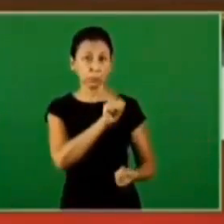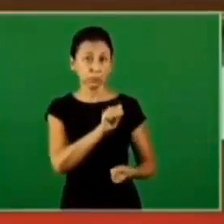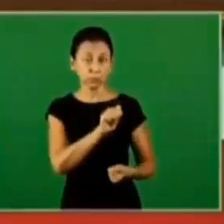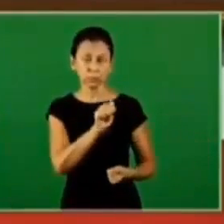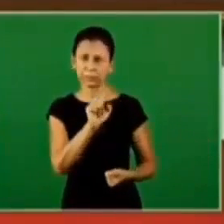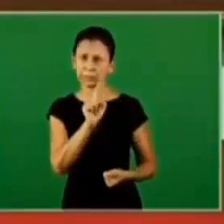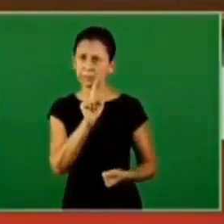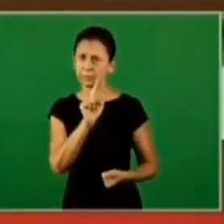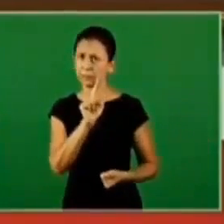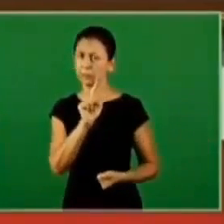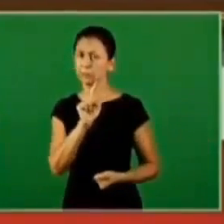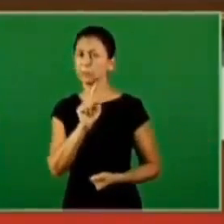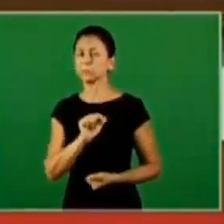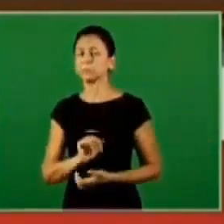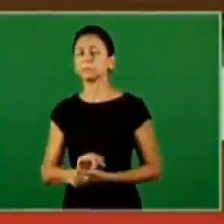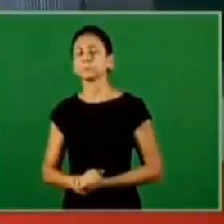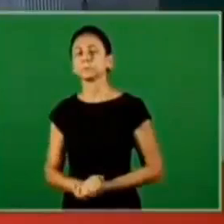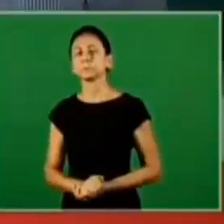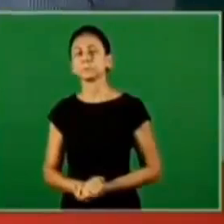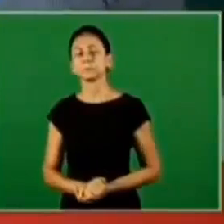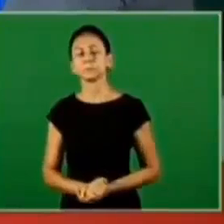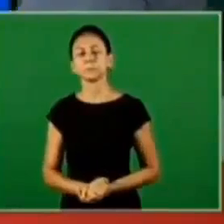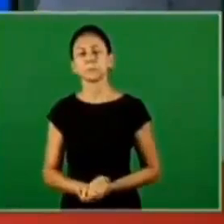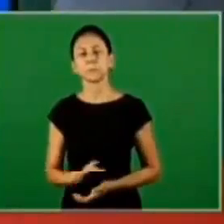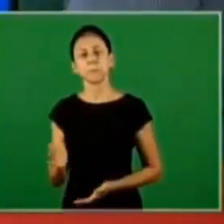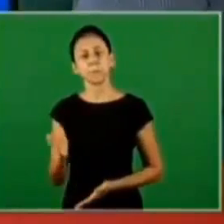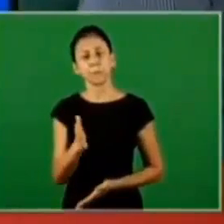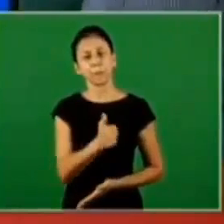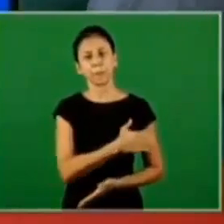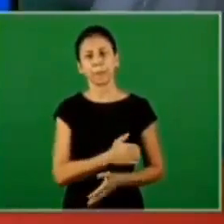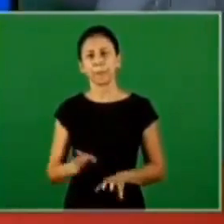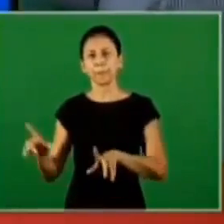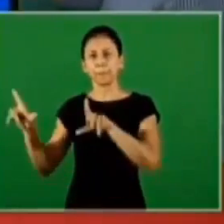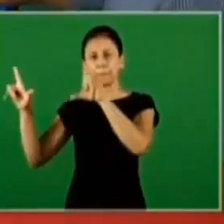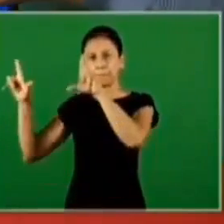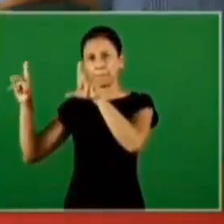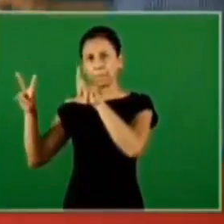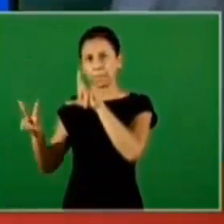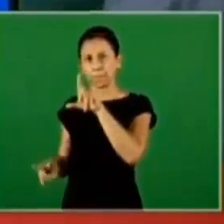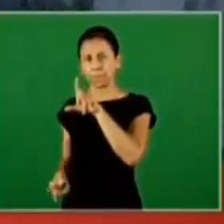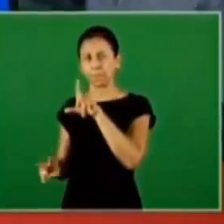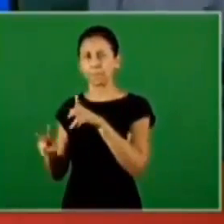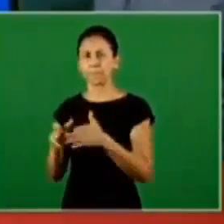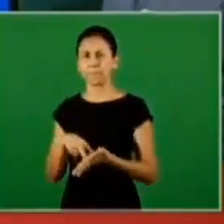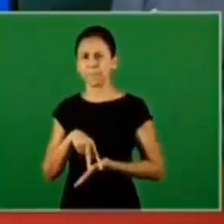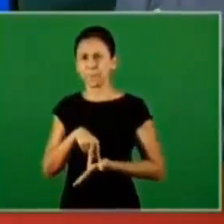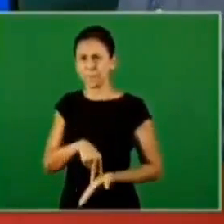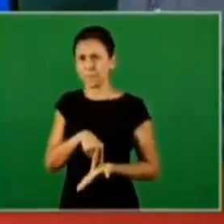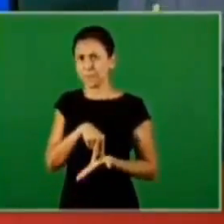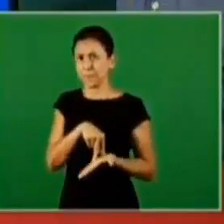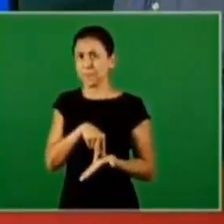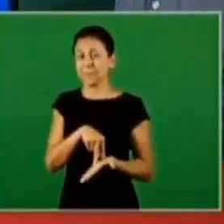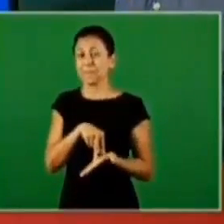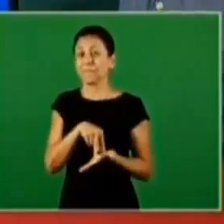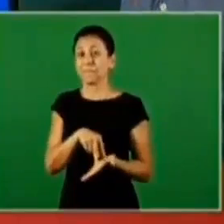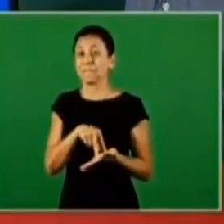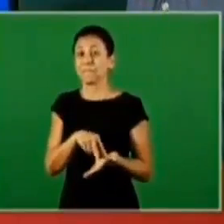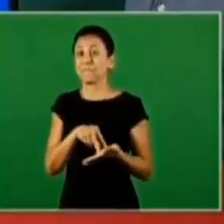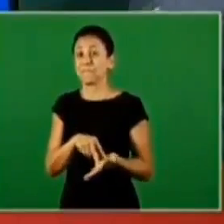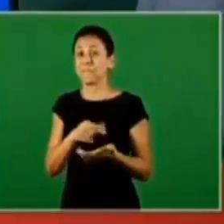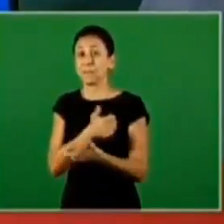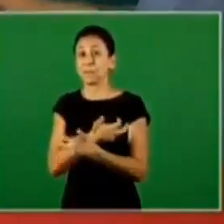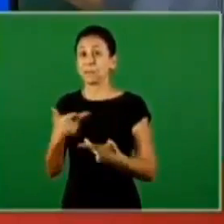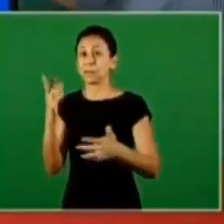not the world the Lord wants. The church will depart. So see here, faith is a firm foundation because